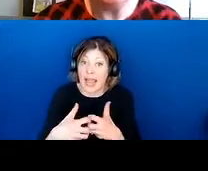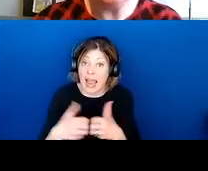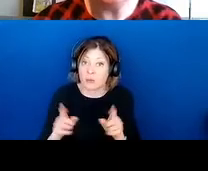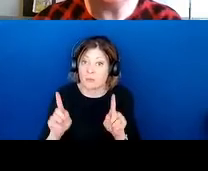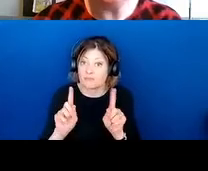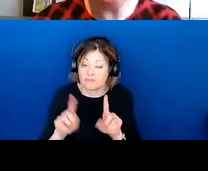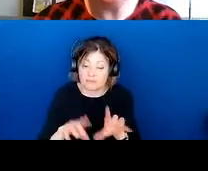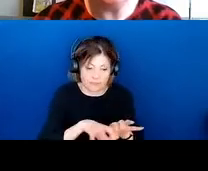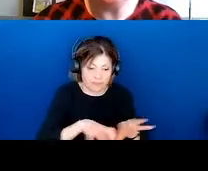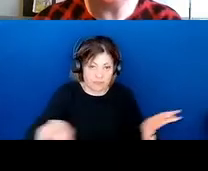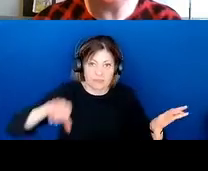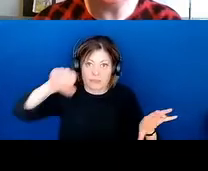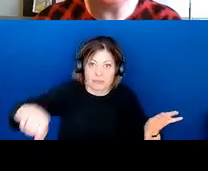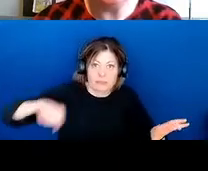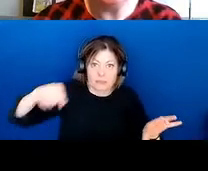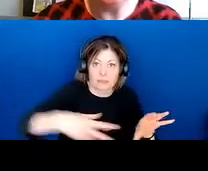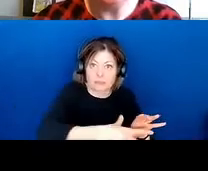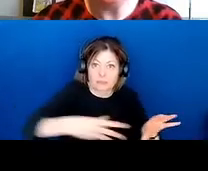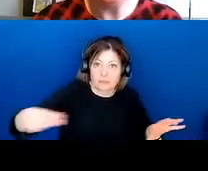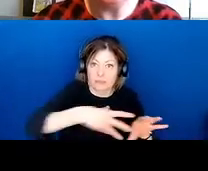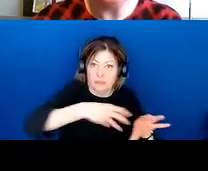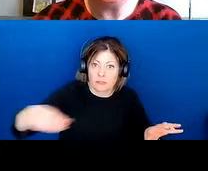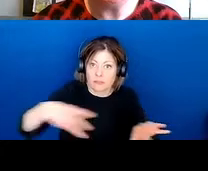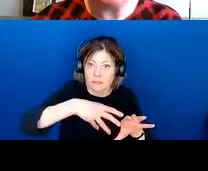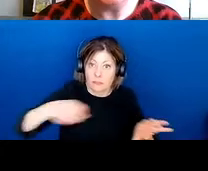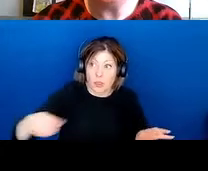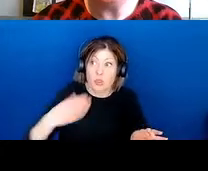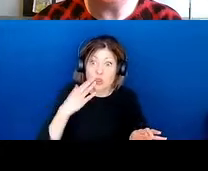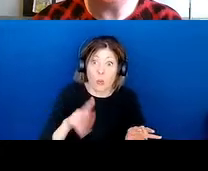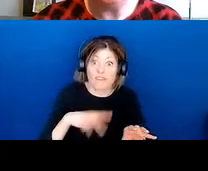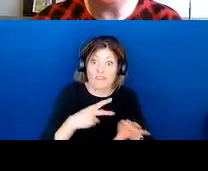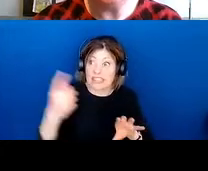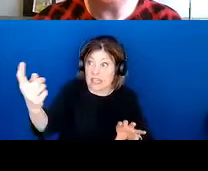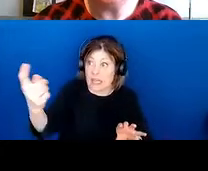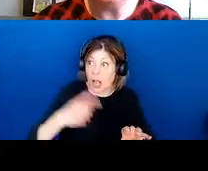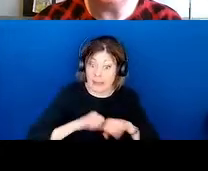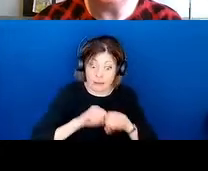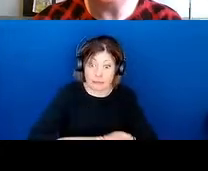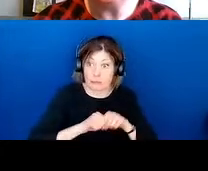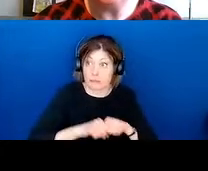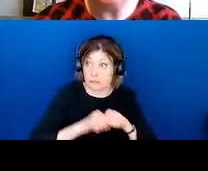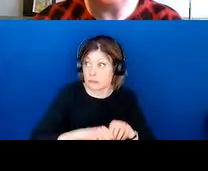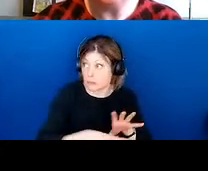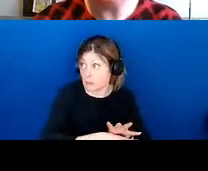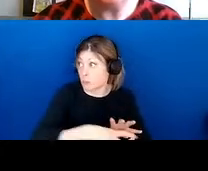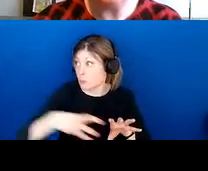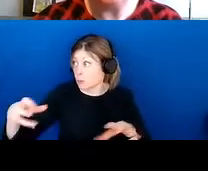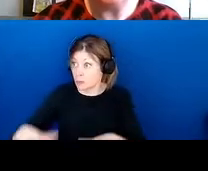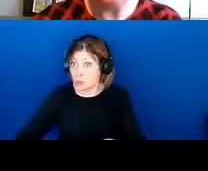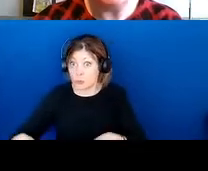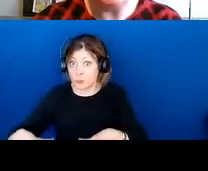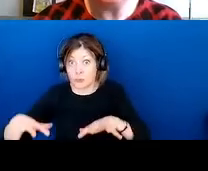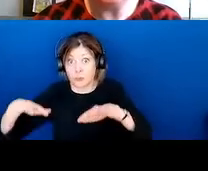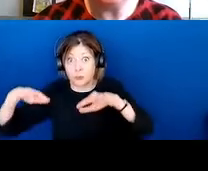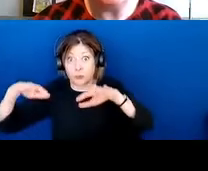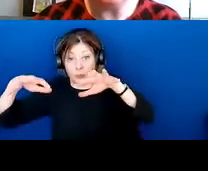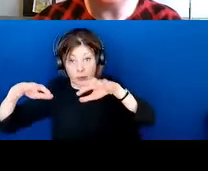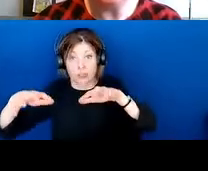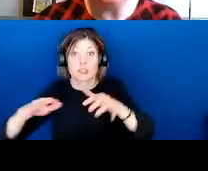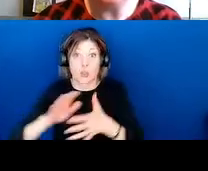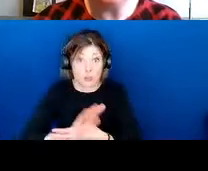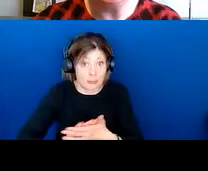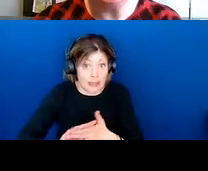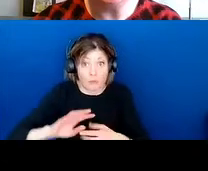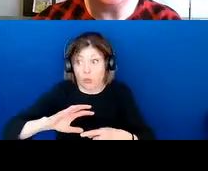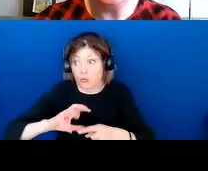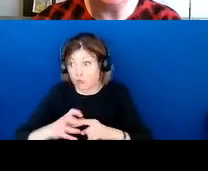then released as visitors approached, to flow into bays and internal pools, sparkling over rocks and